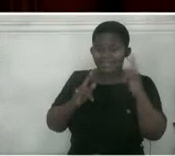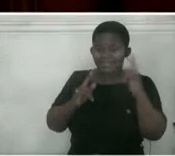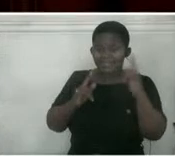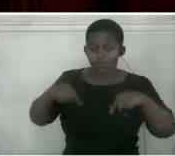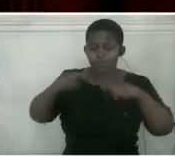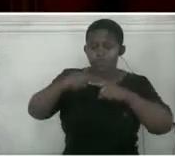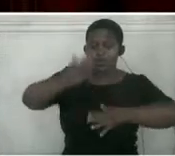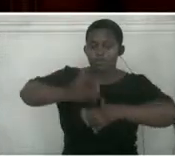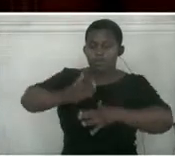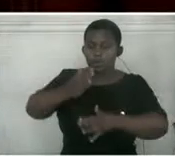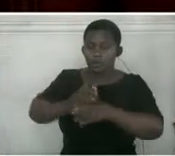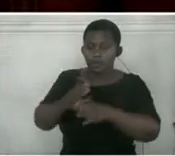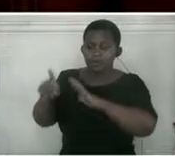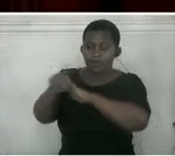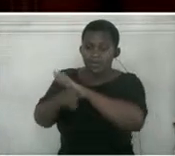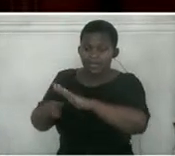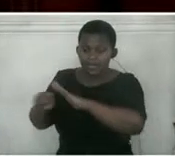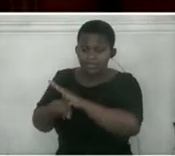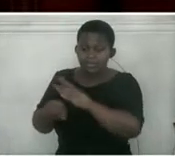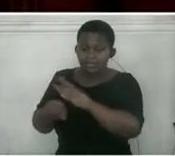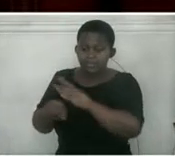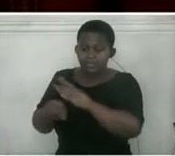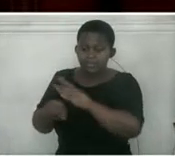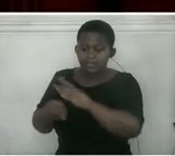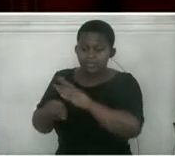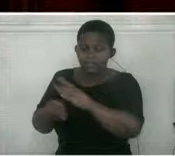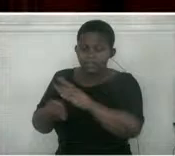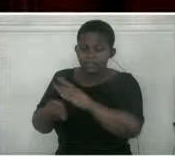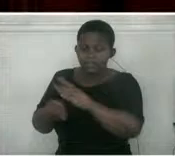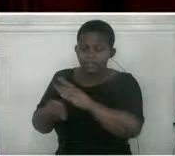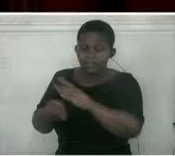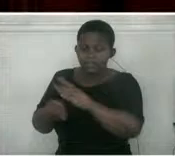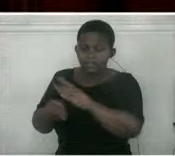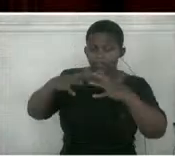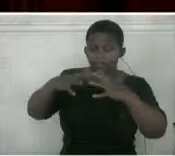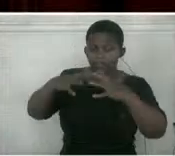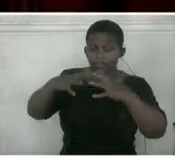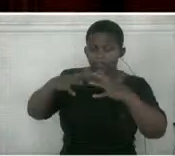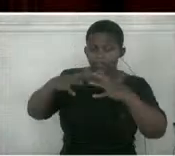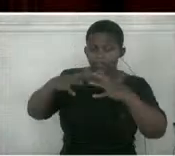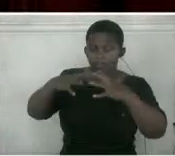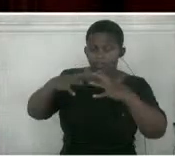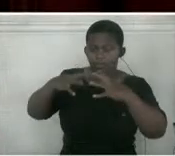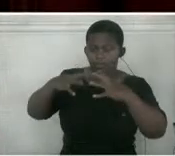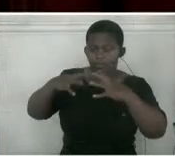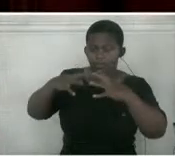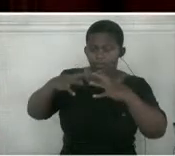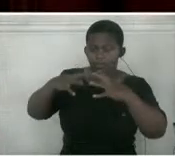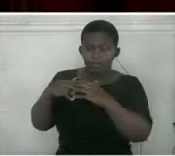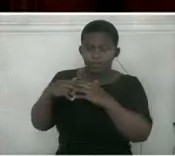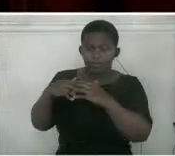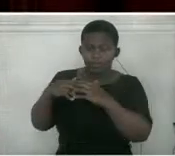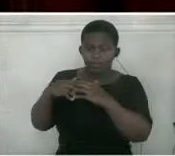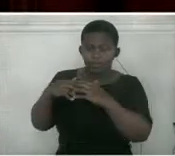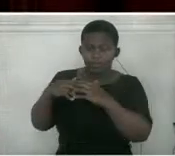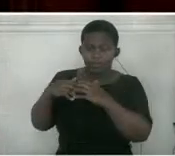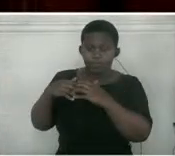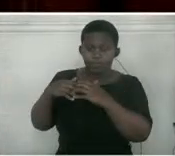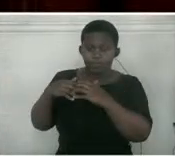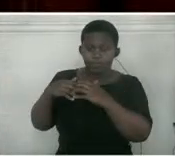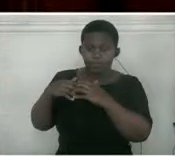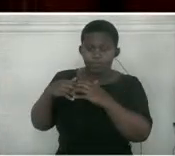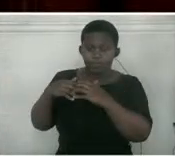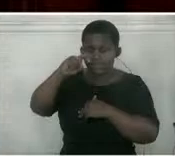with districts and respective municipalities toward the establishment of coastal smart